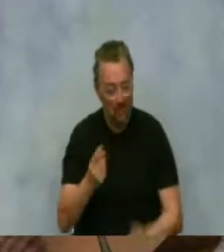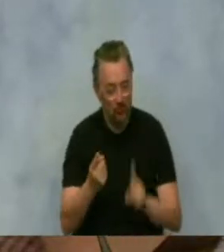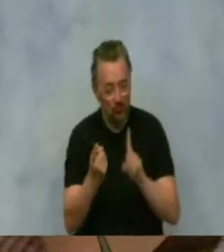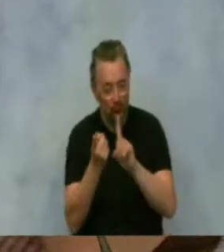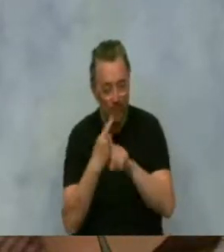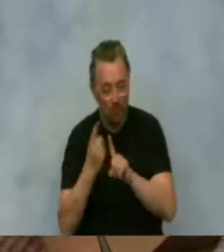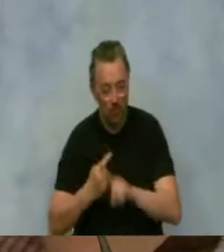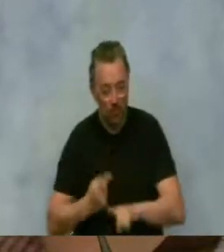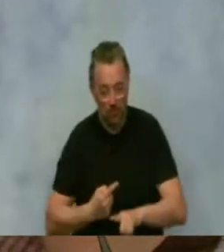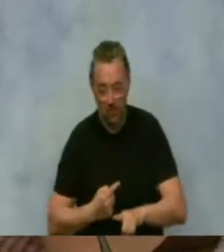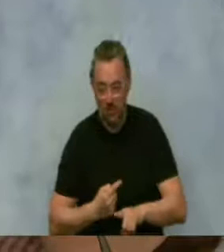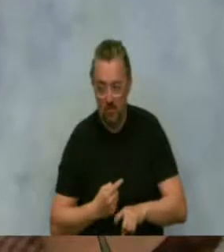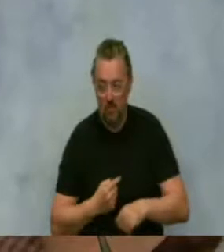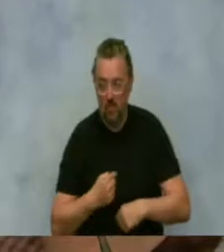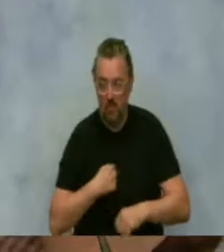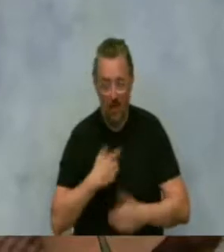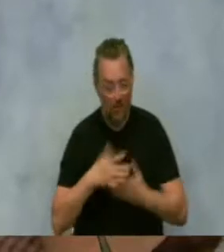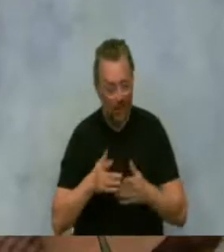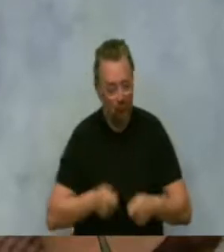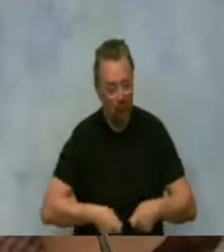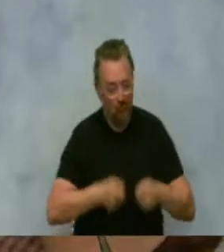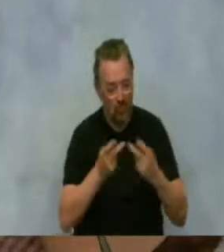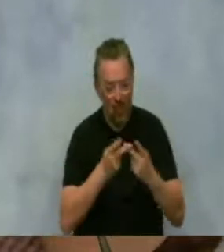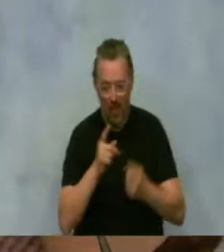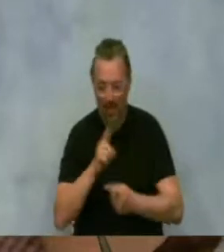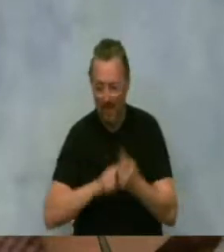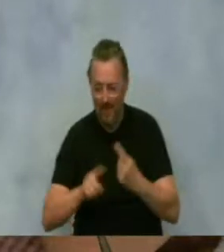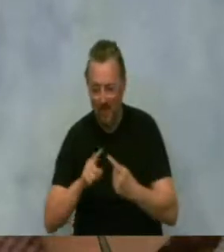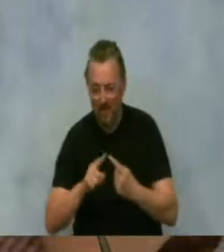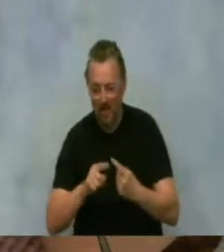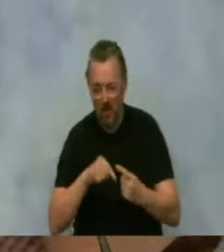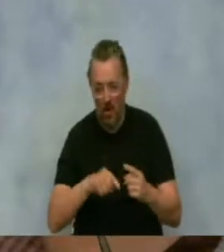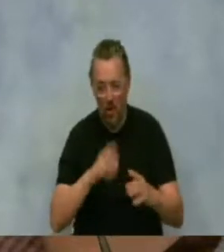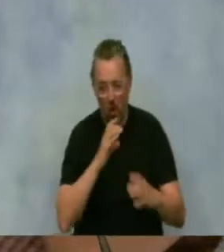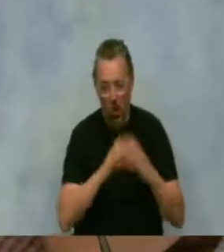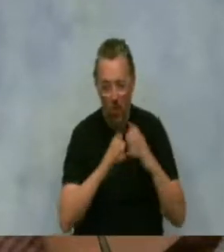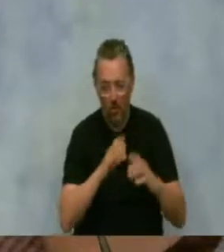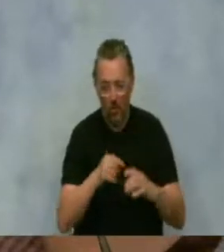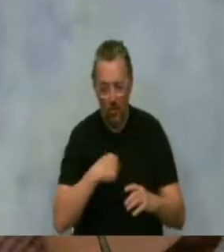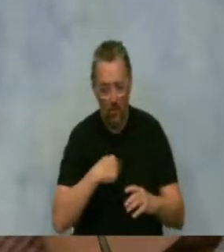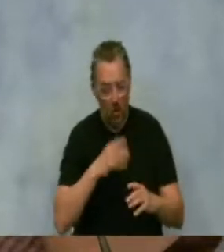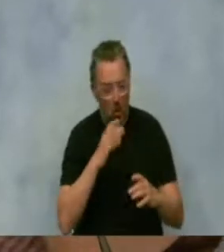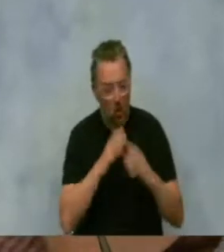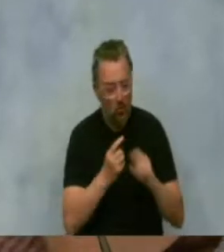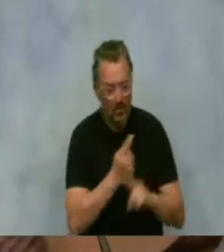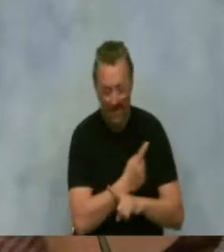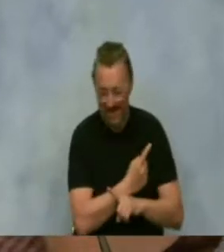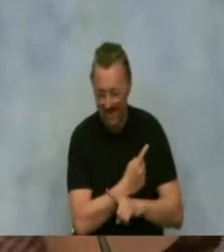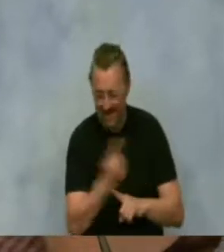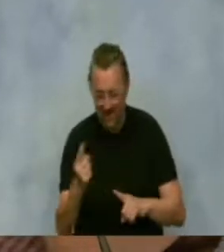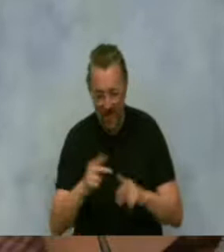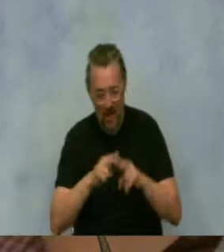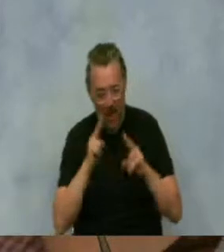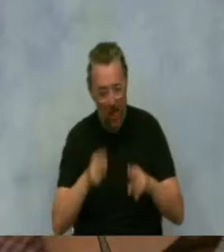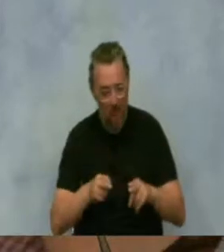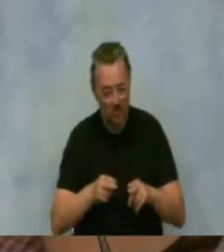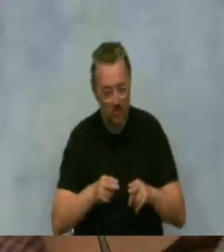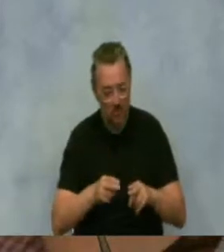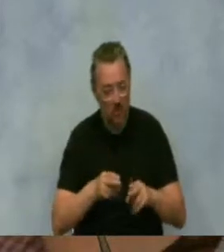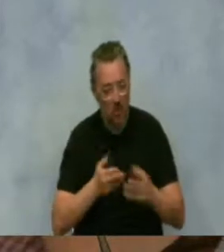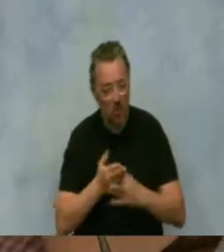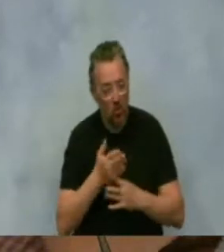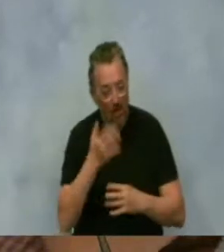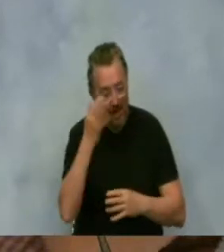it. And I've raised it at other meetings with communication. We have communication with every household in South Lanarkshire once a year through the